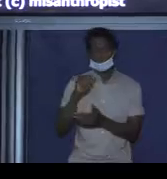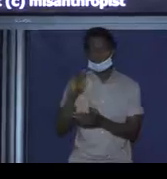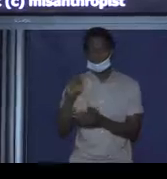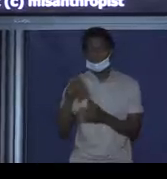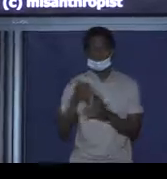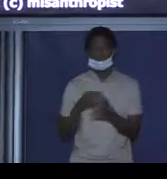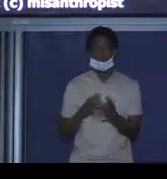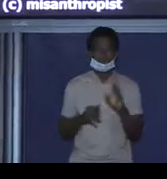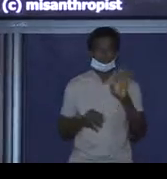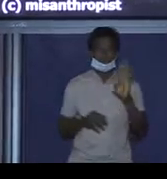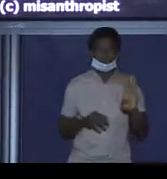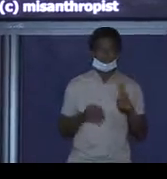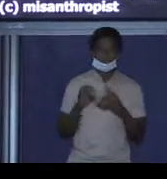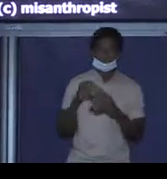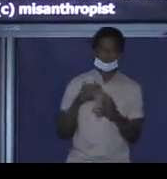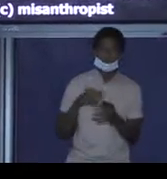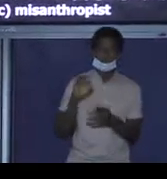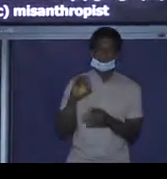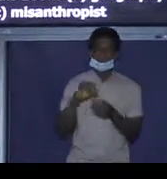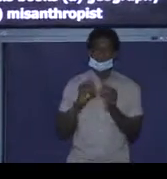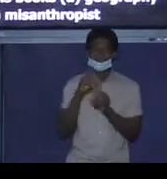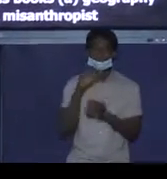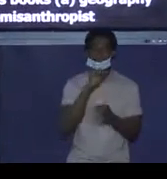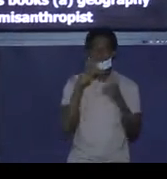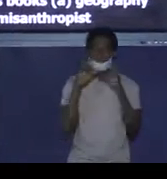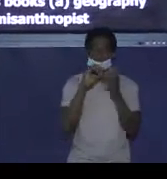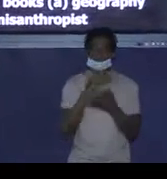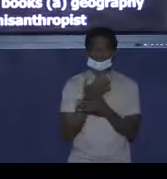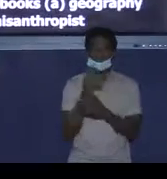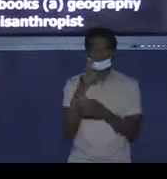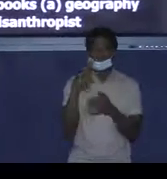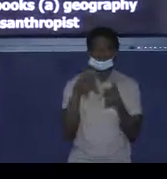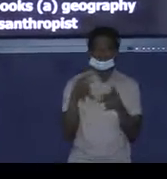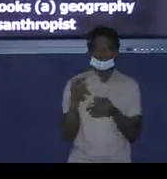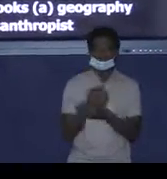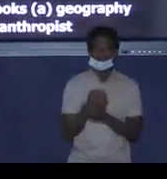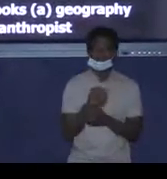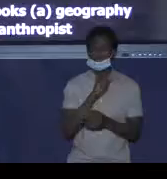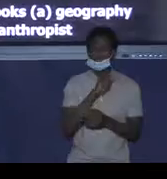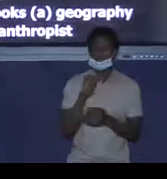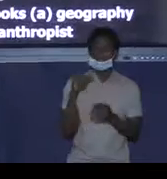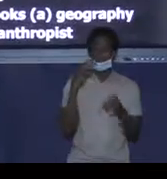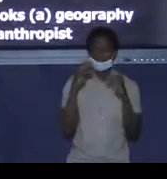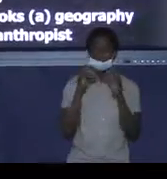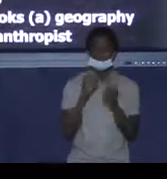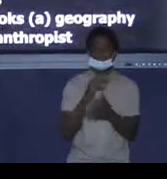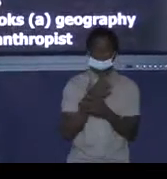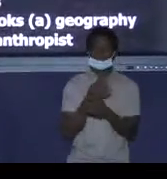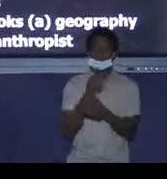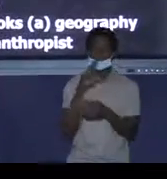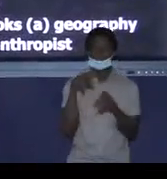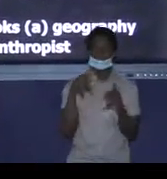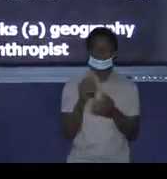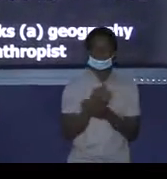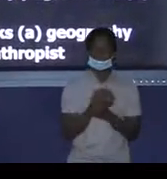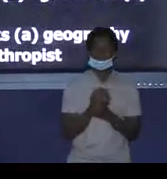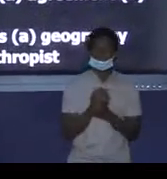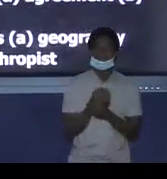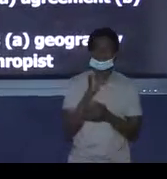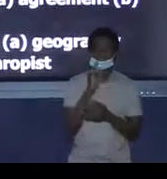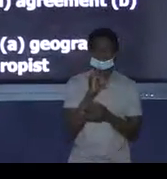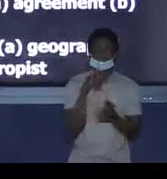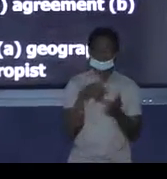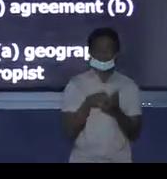is A or B or C. Number one, a conversation between two persons. A conversation between